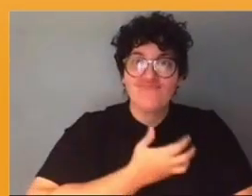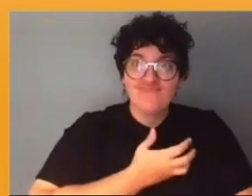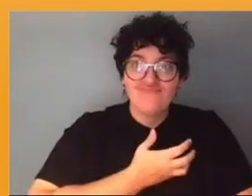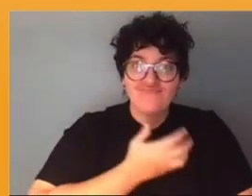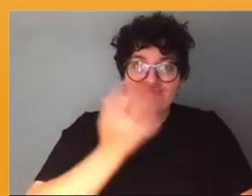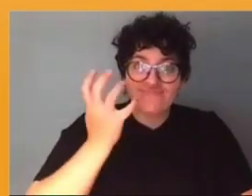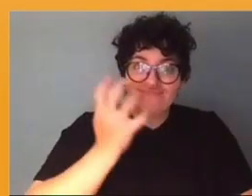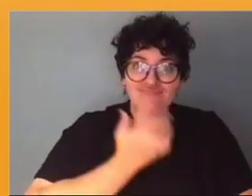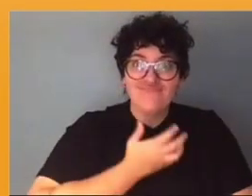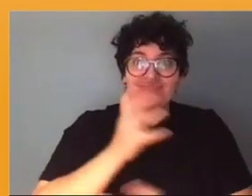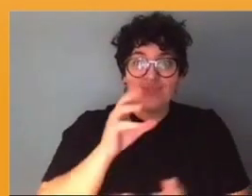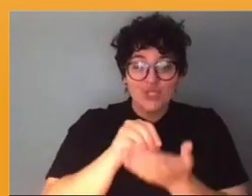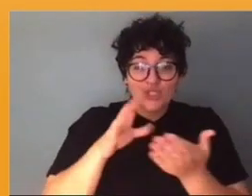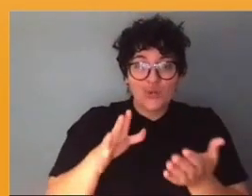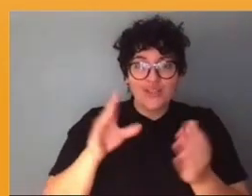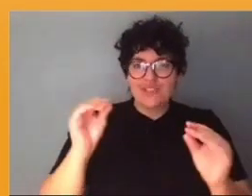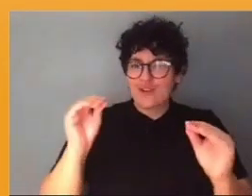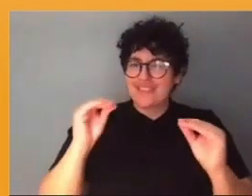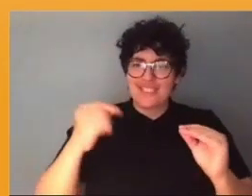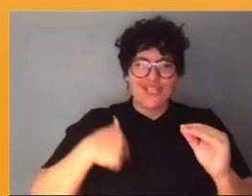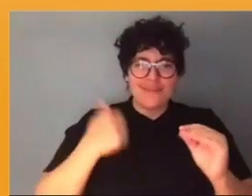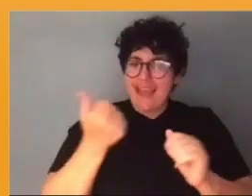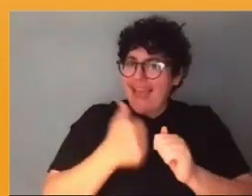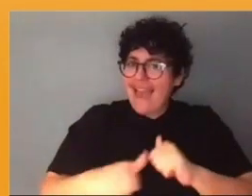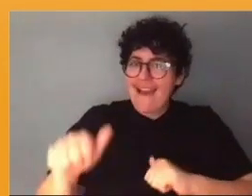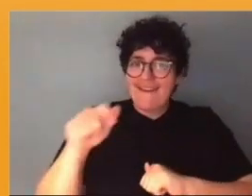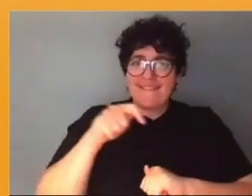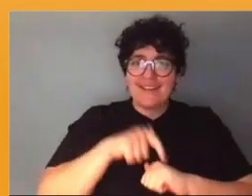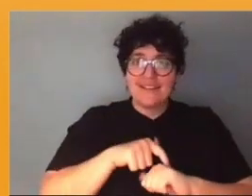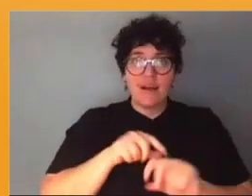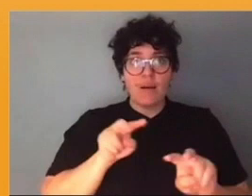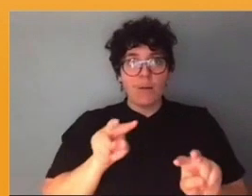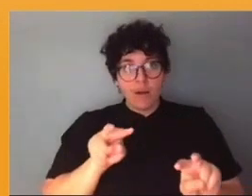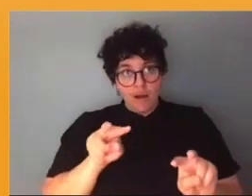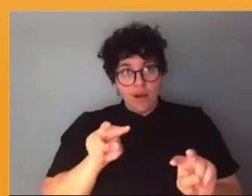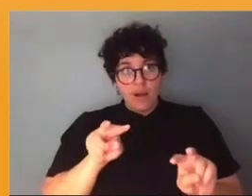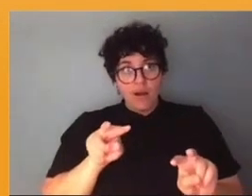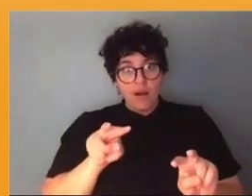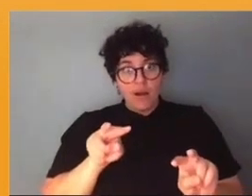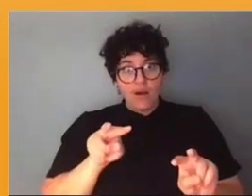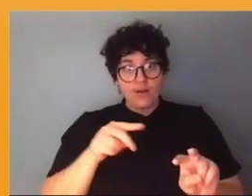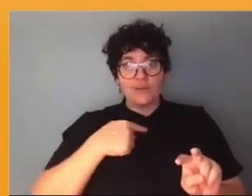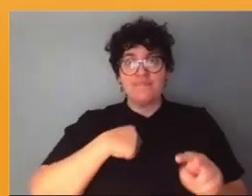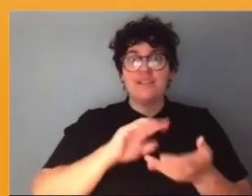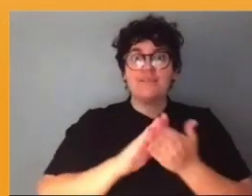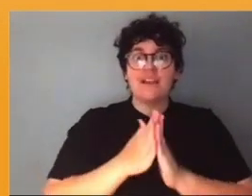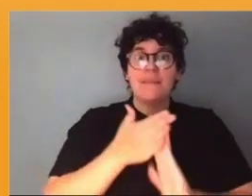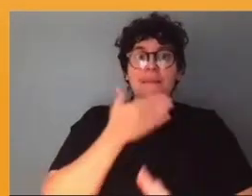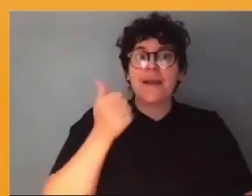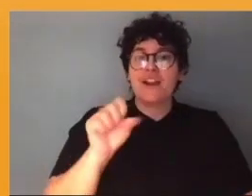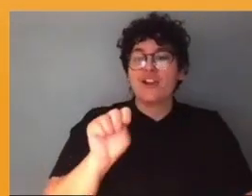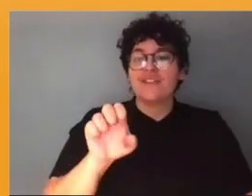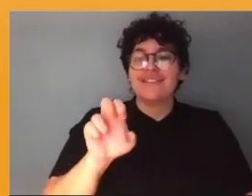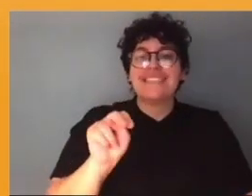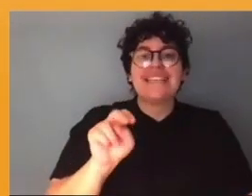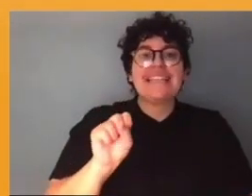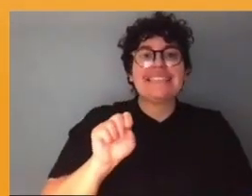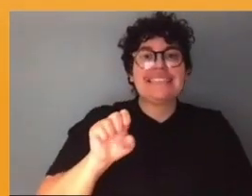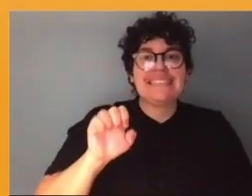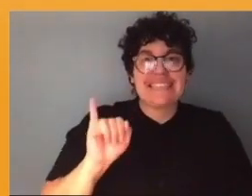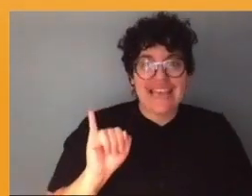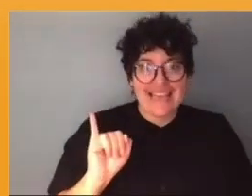every time for me to be a better sensei. They are